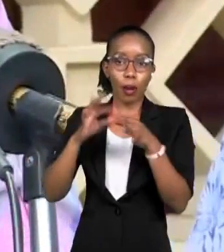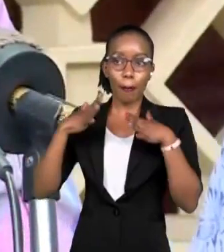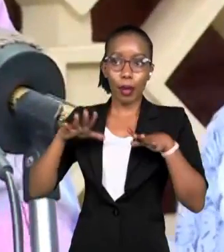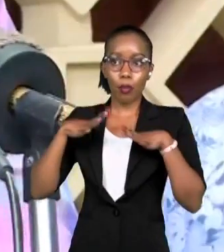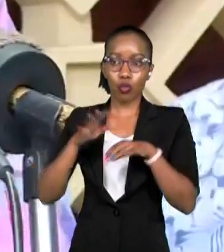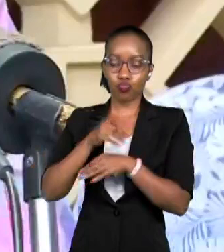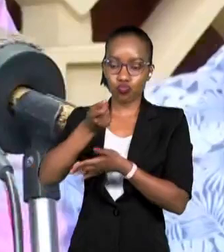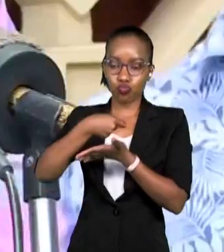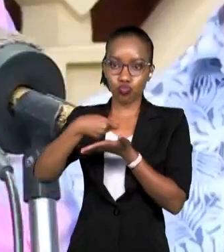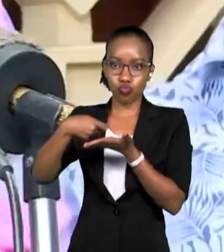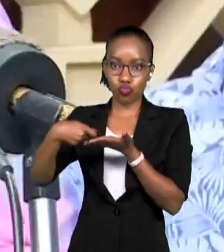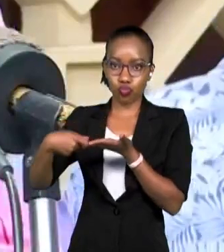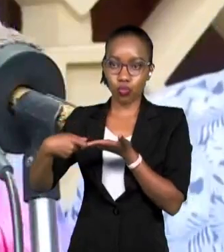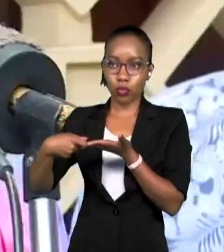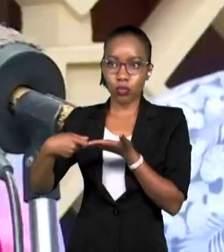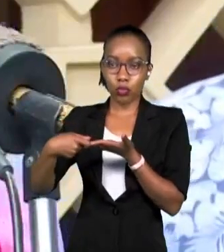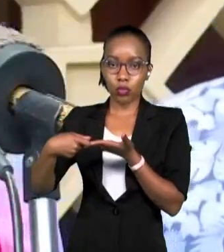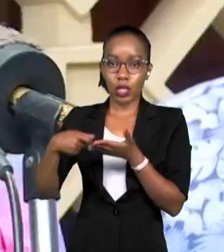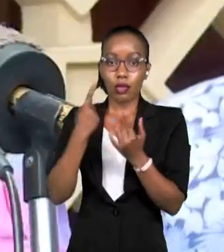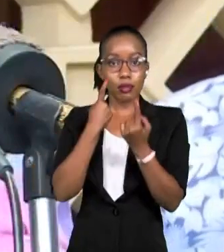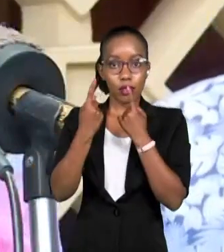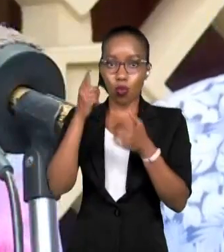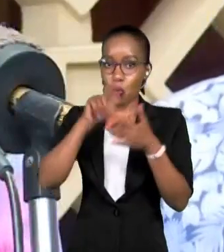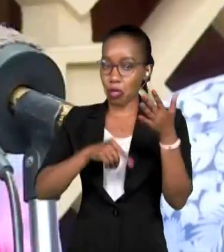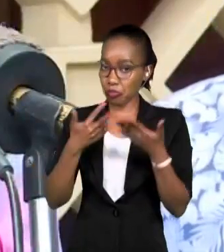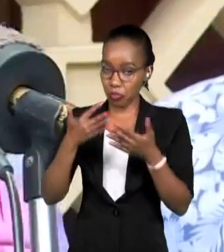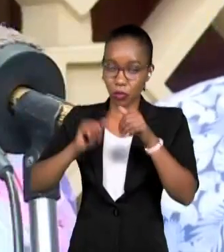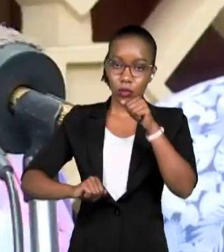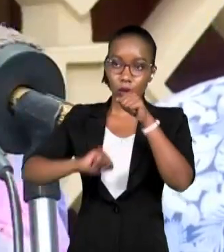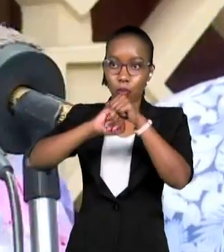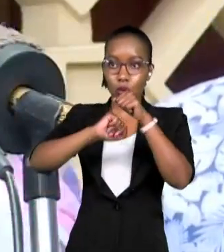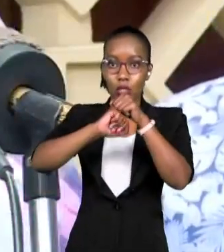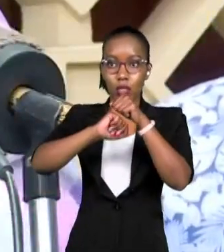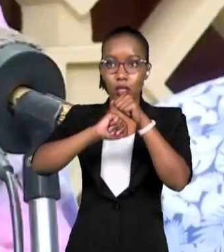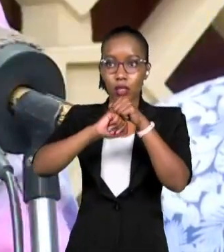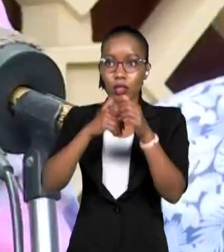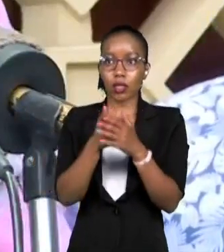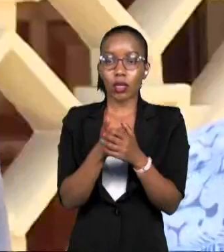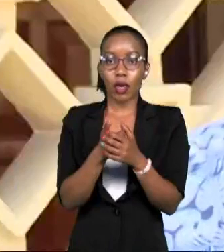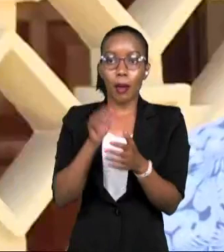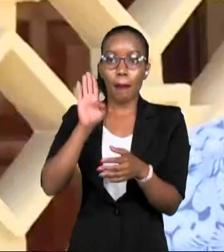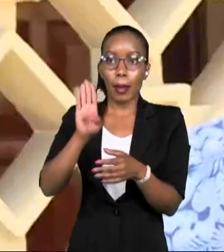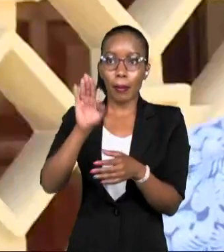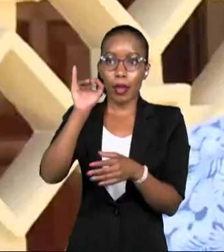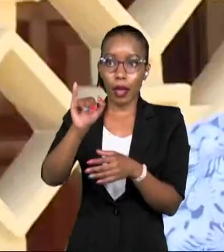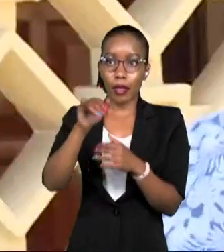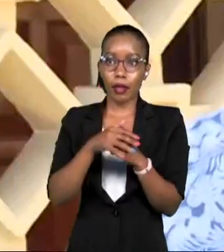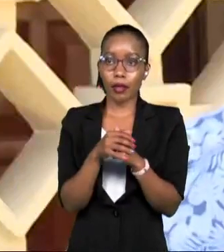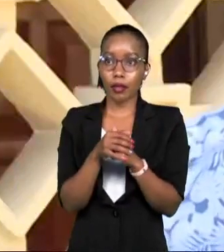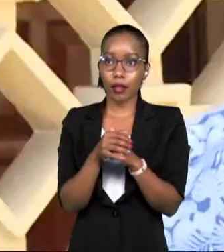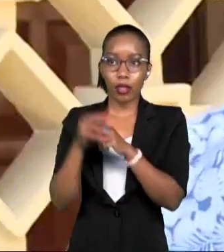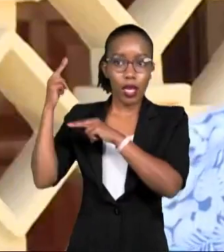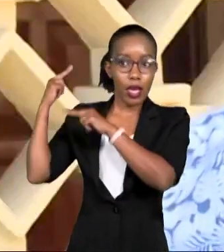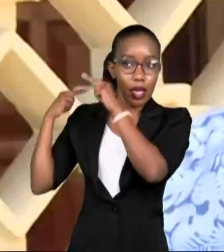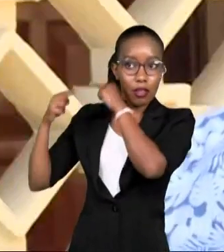put their signatures and said they will support the will of the people. Yesterday was historic. Historic in